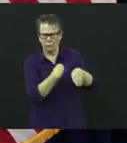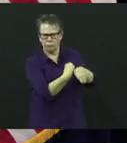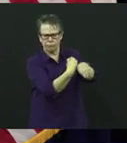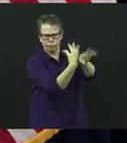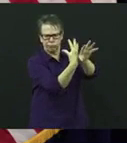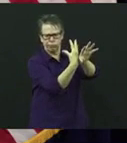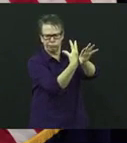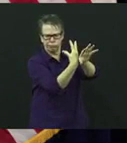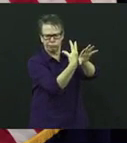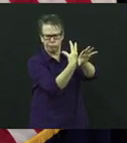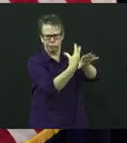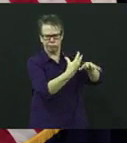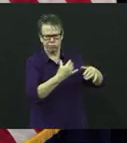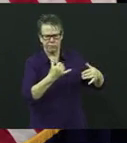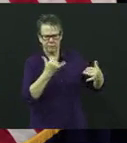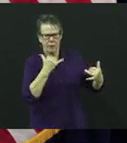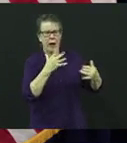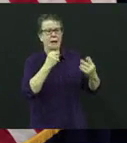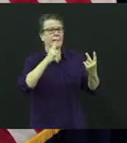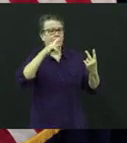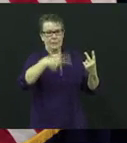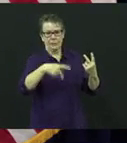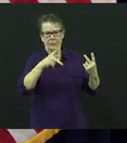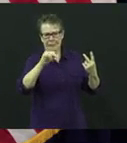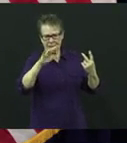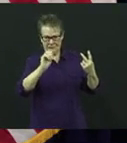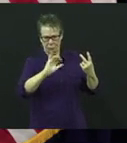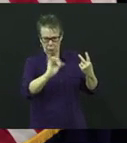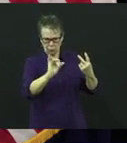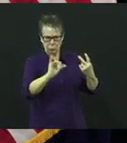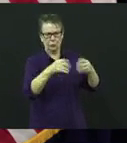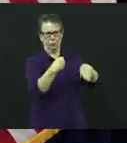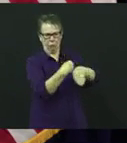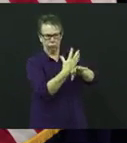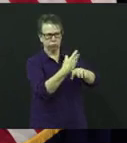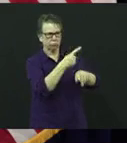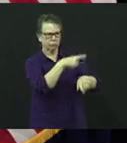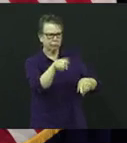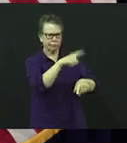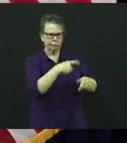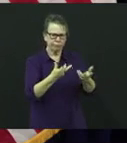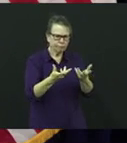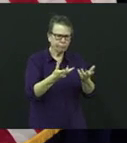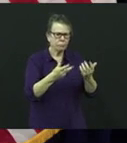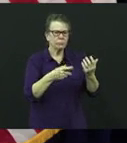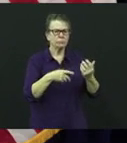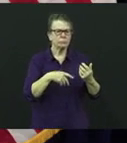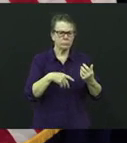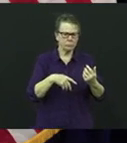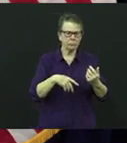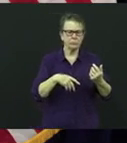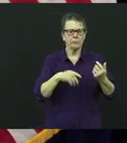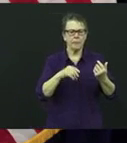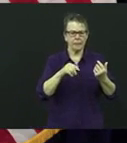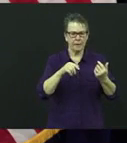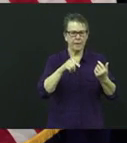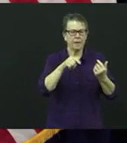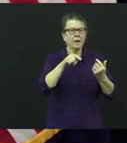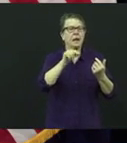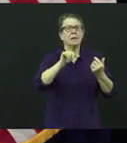a productive conference call with the administrator of FEMA, Pete Gaynor, as well as FEMA Region 2 head Tom